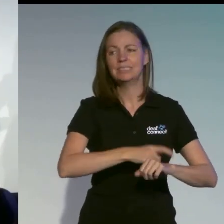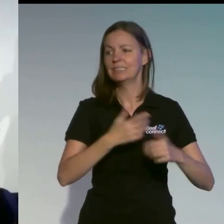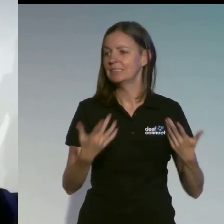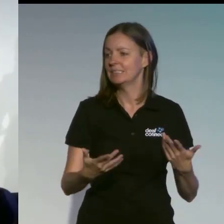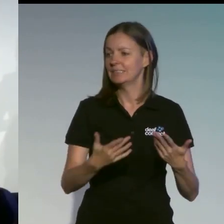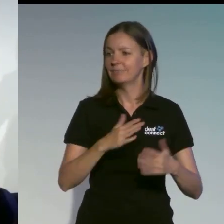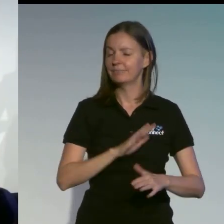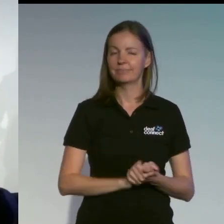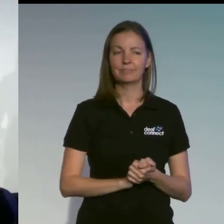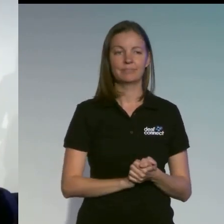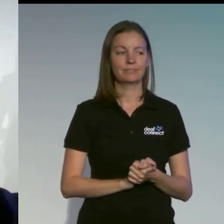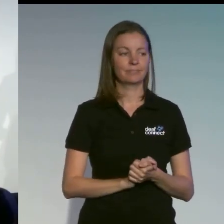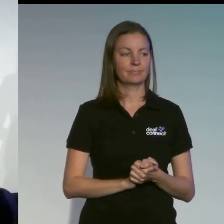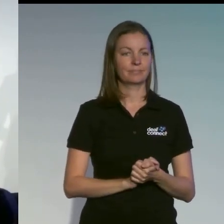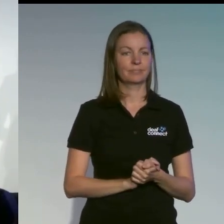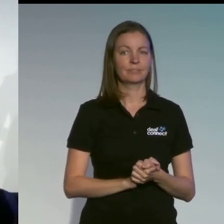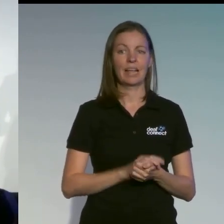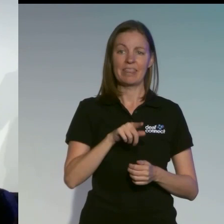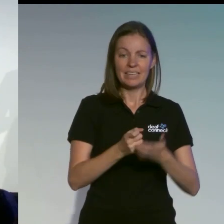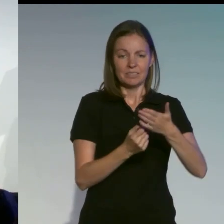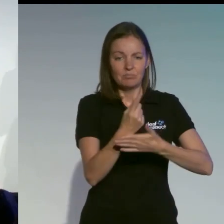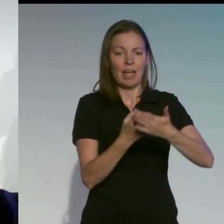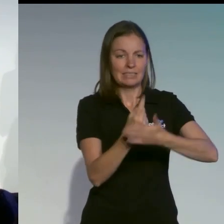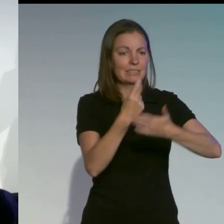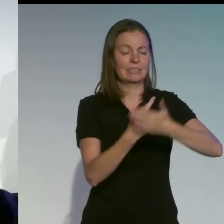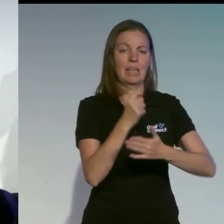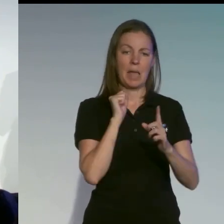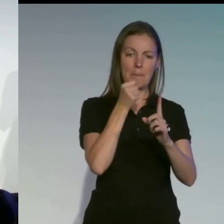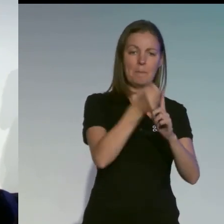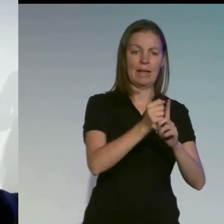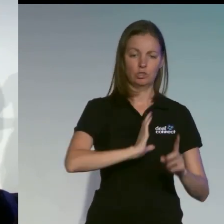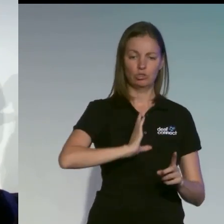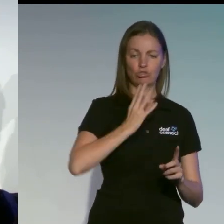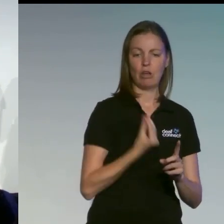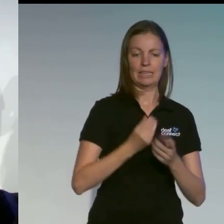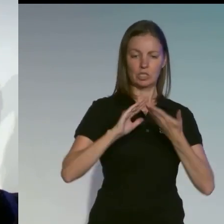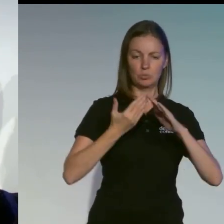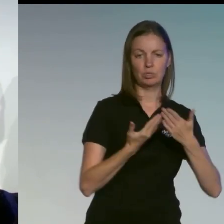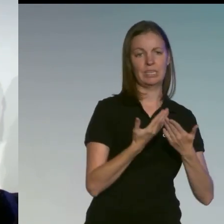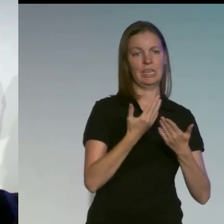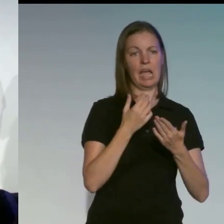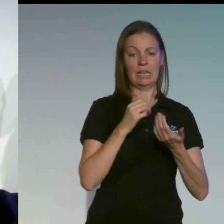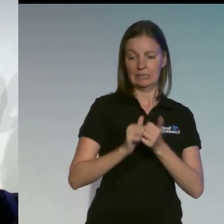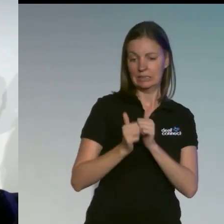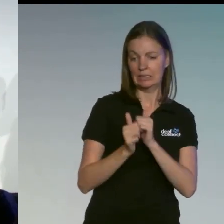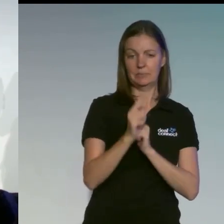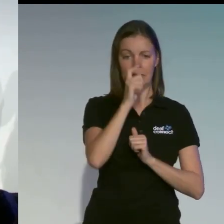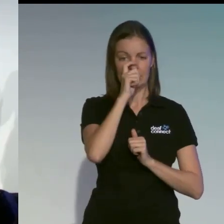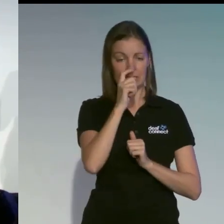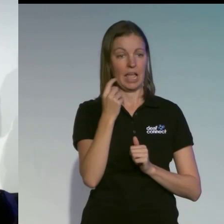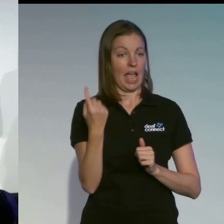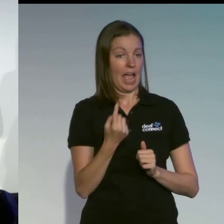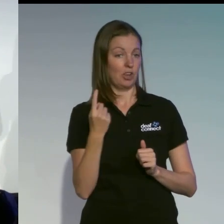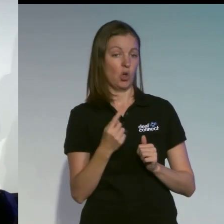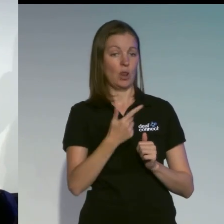know these practices impact the transgender community and siblings, as well as those of us who are lesbian, gay,